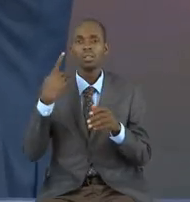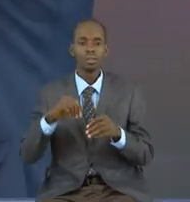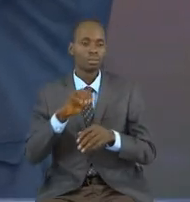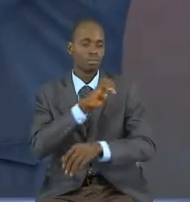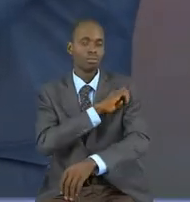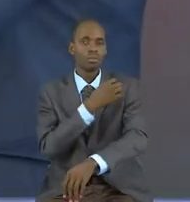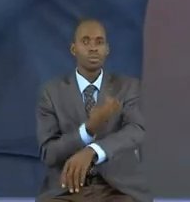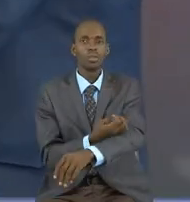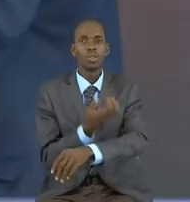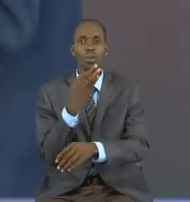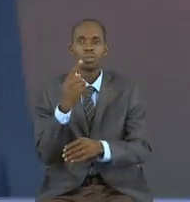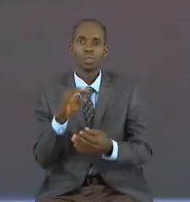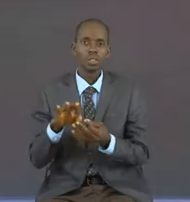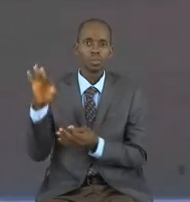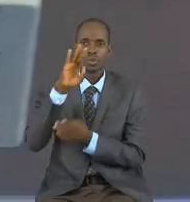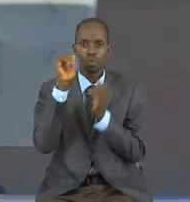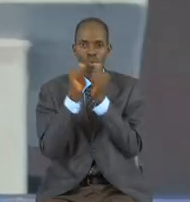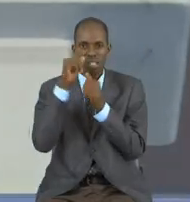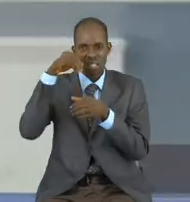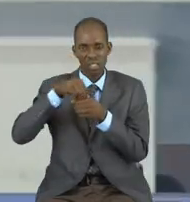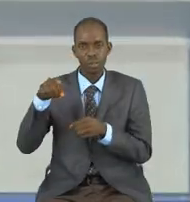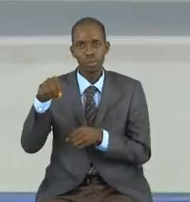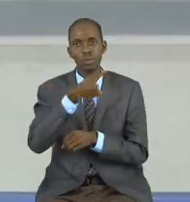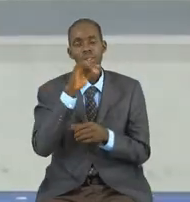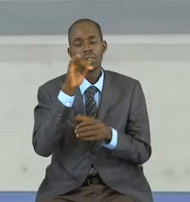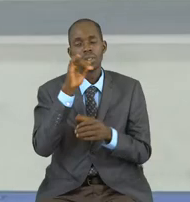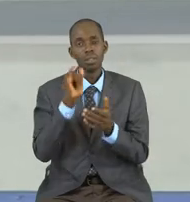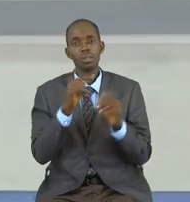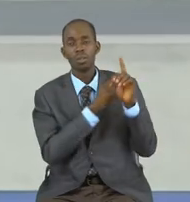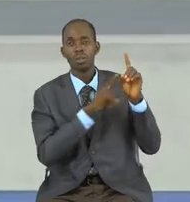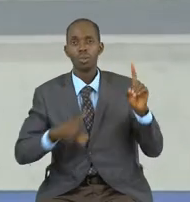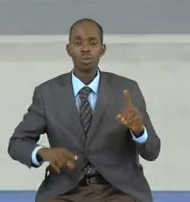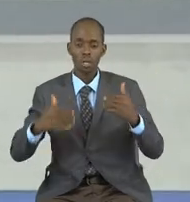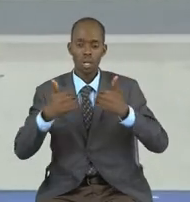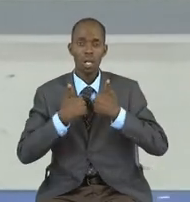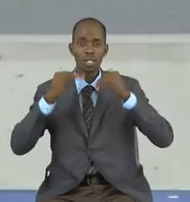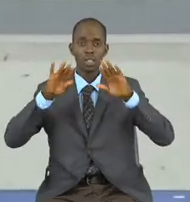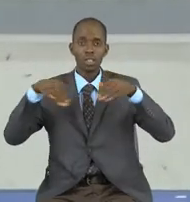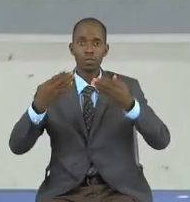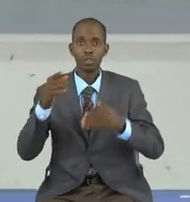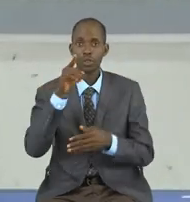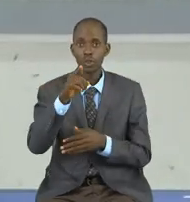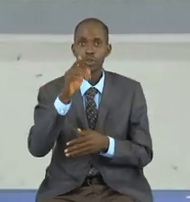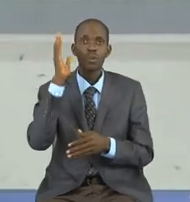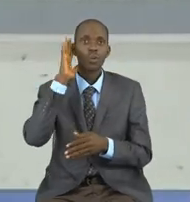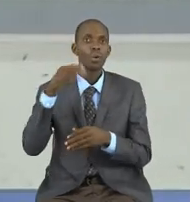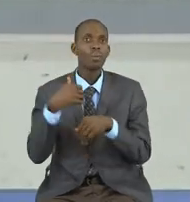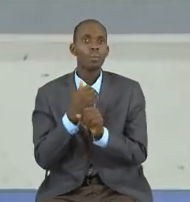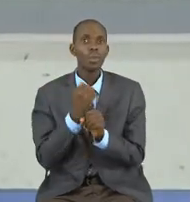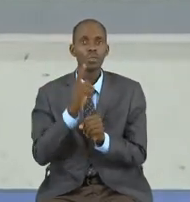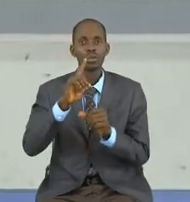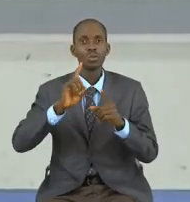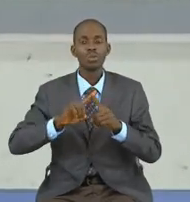the Spirit within you that the Lord has given you, will make you reach out to